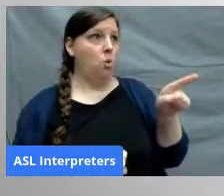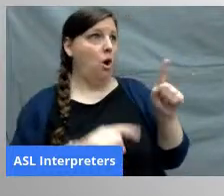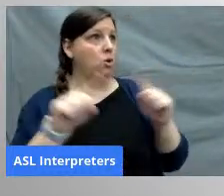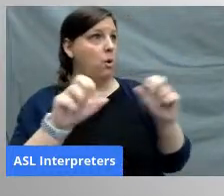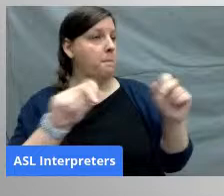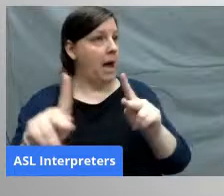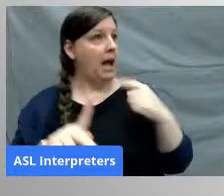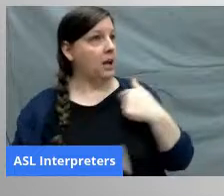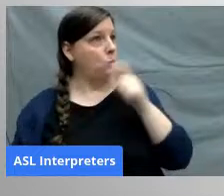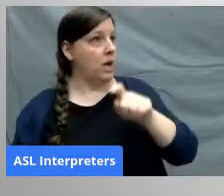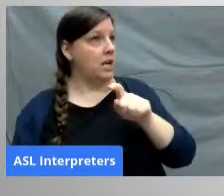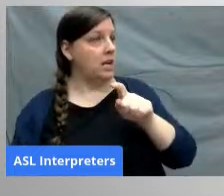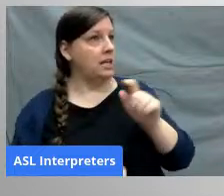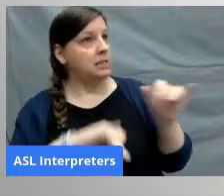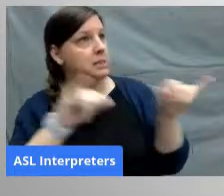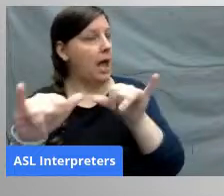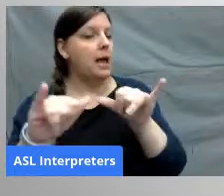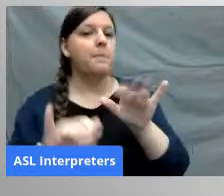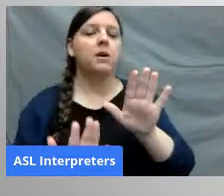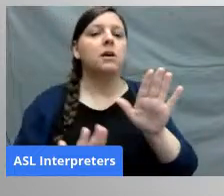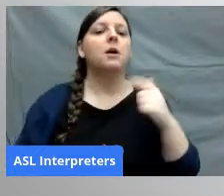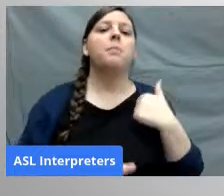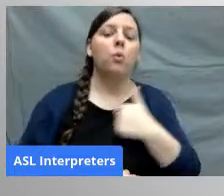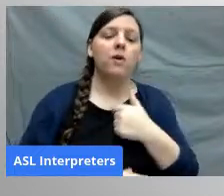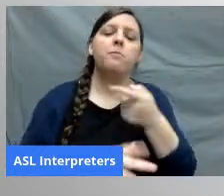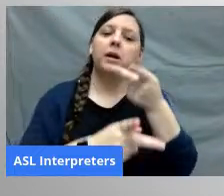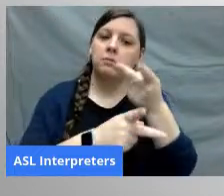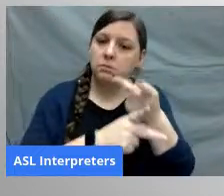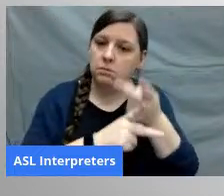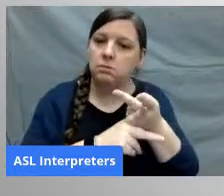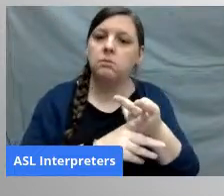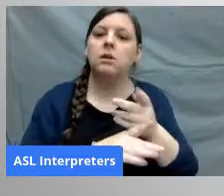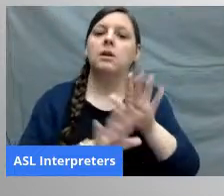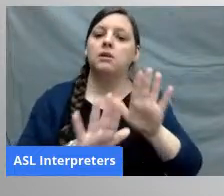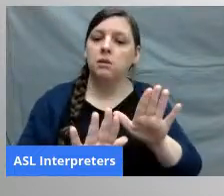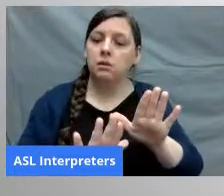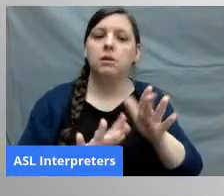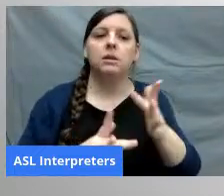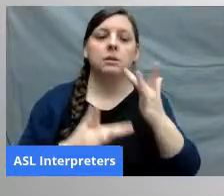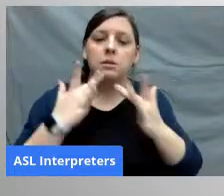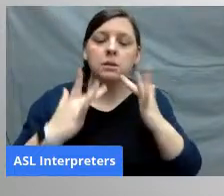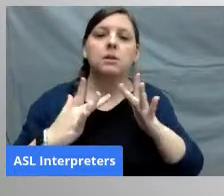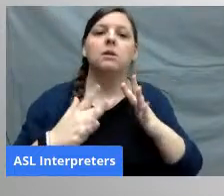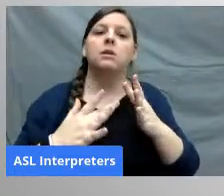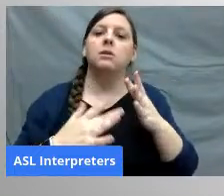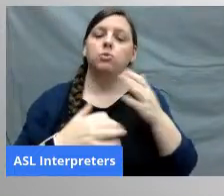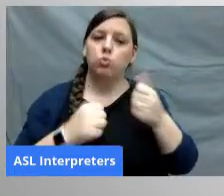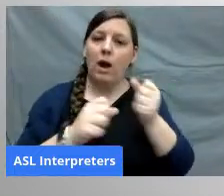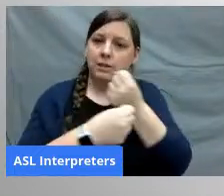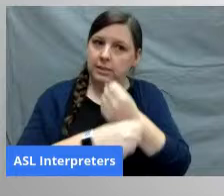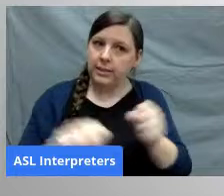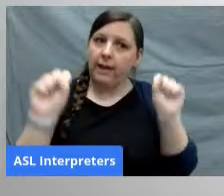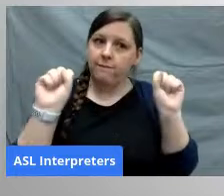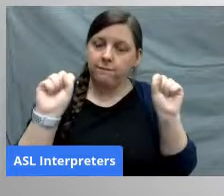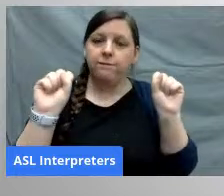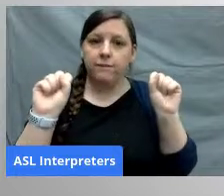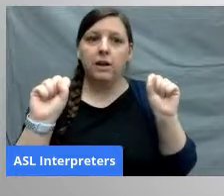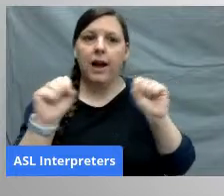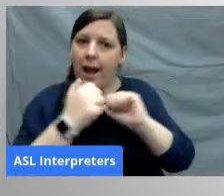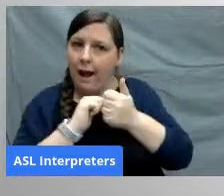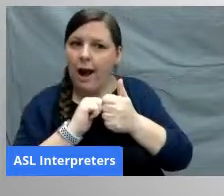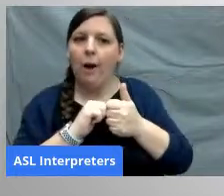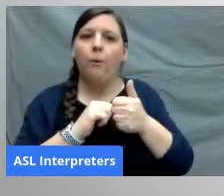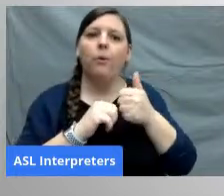but we have been very cautious and conservative in terms of our return in an effort to protect all